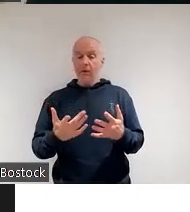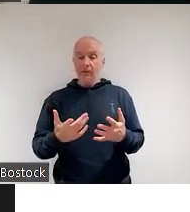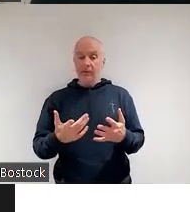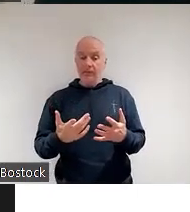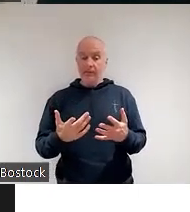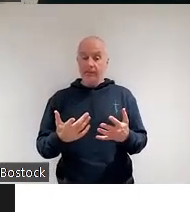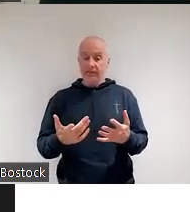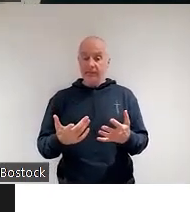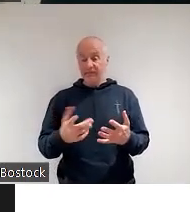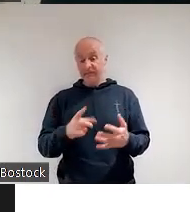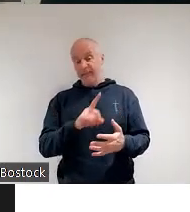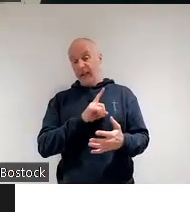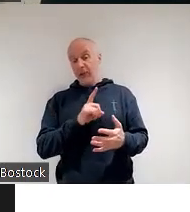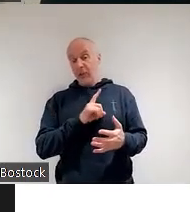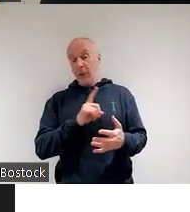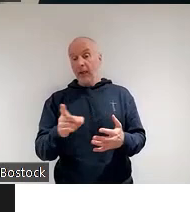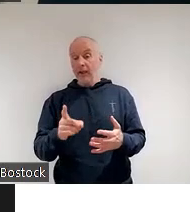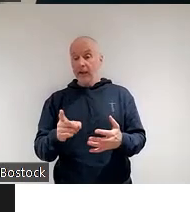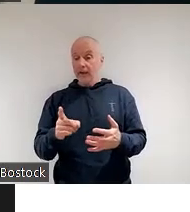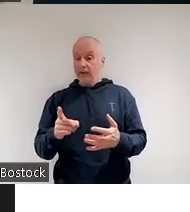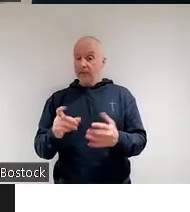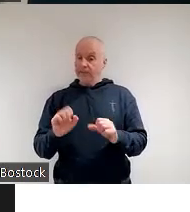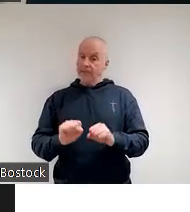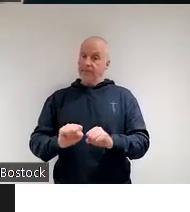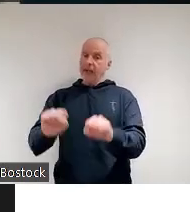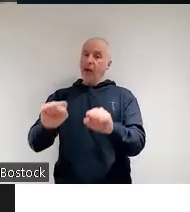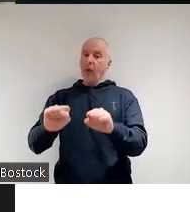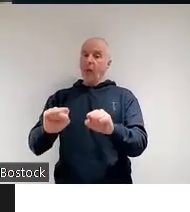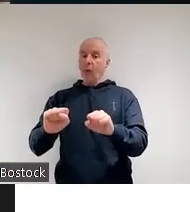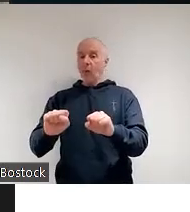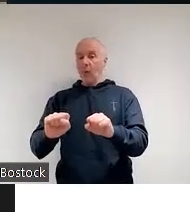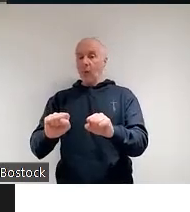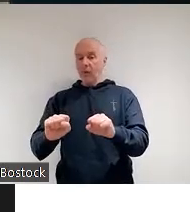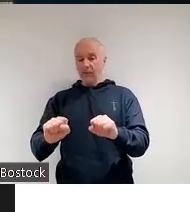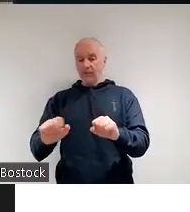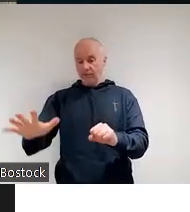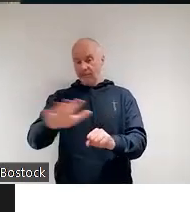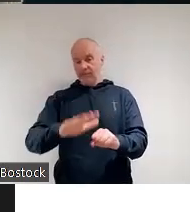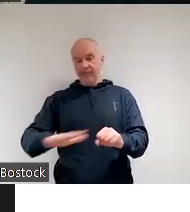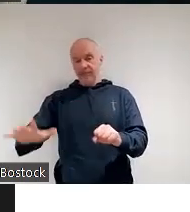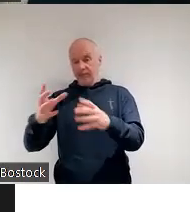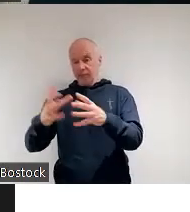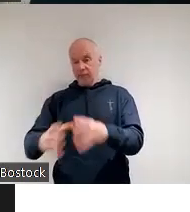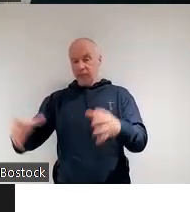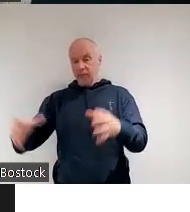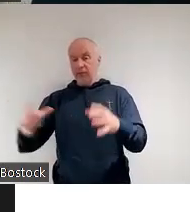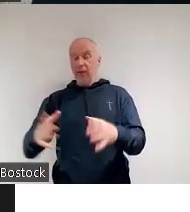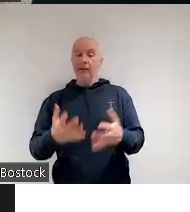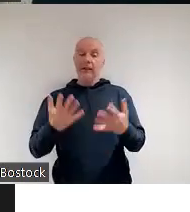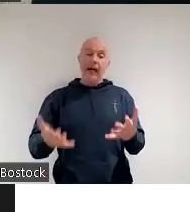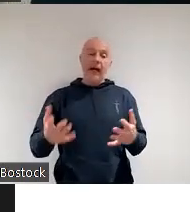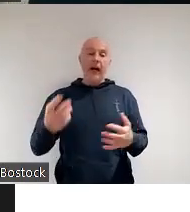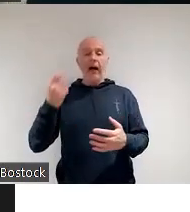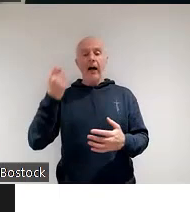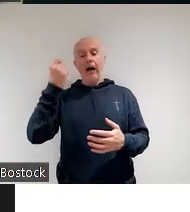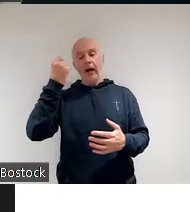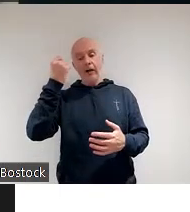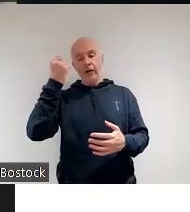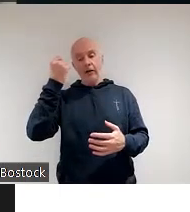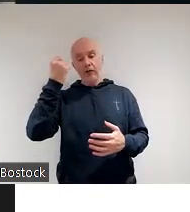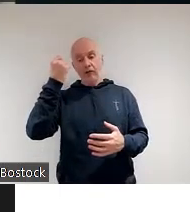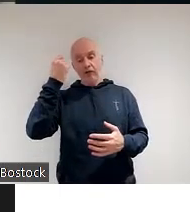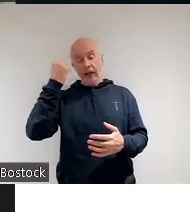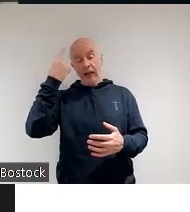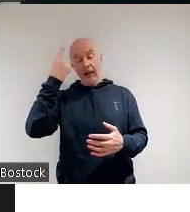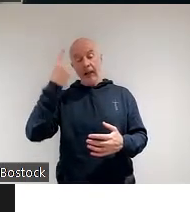So this is why they started to become their own, they built their own kingdom. So now they started to realize that. So they started